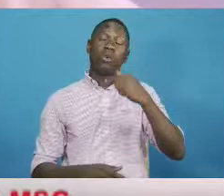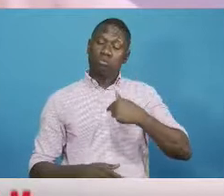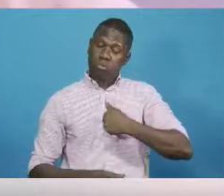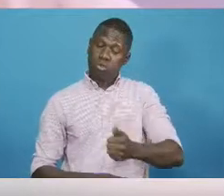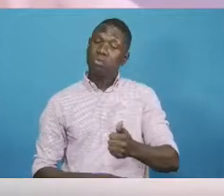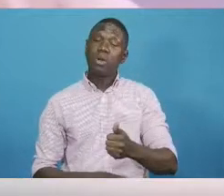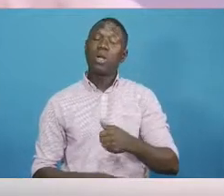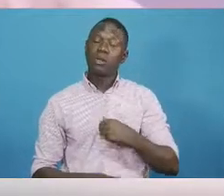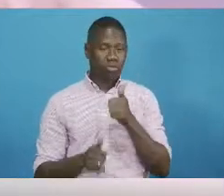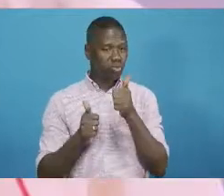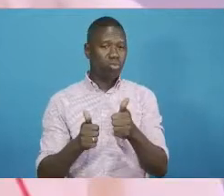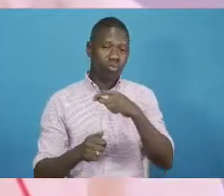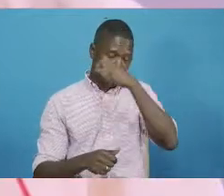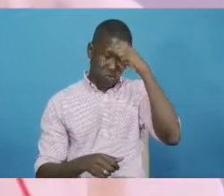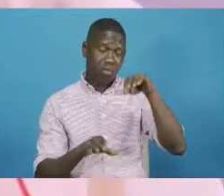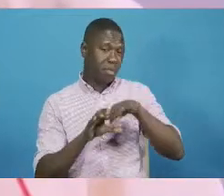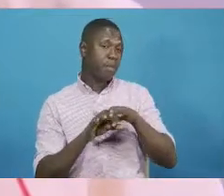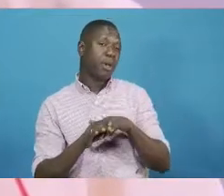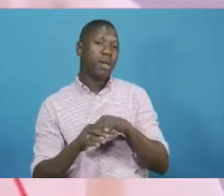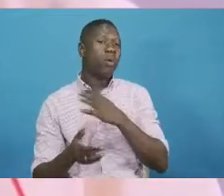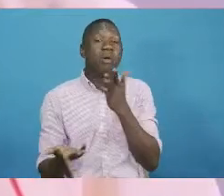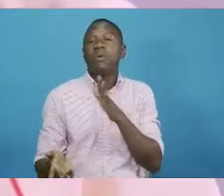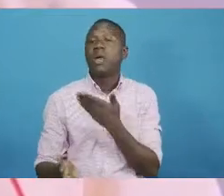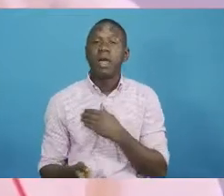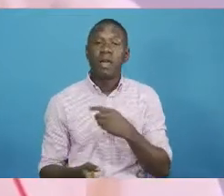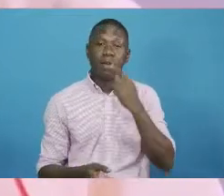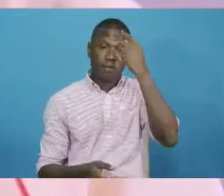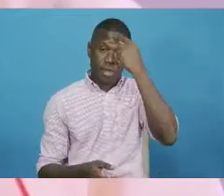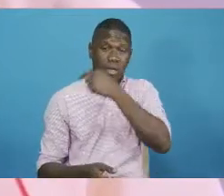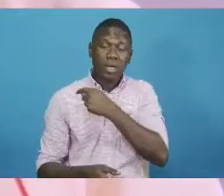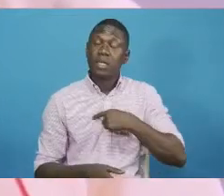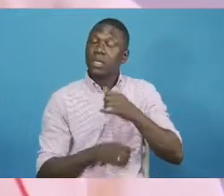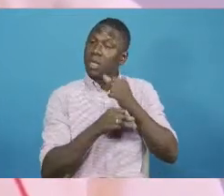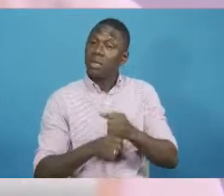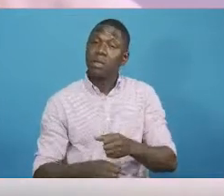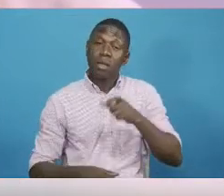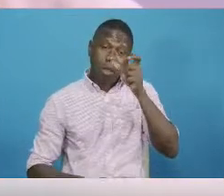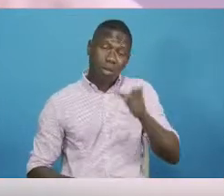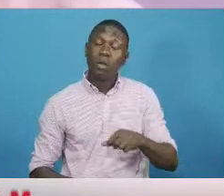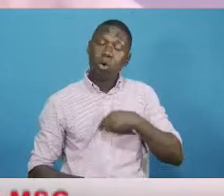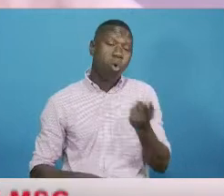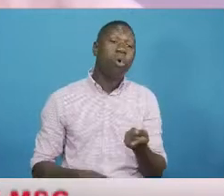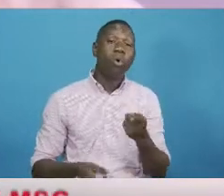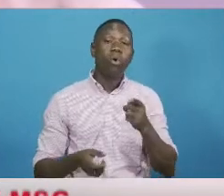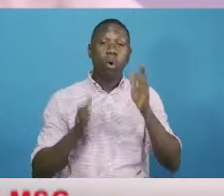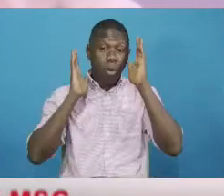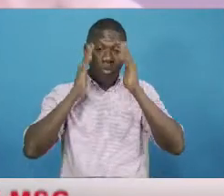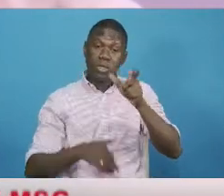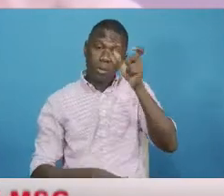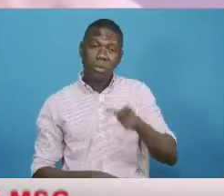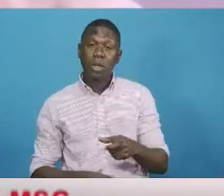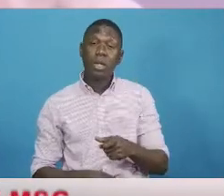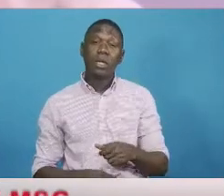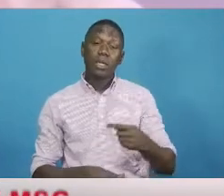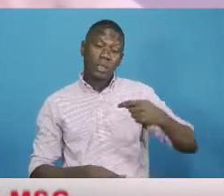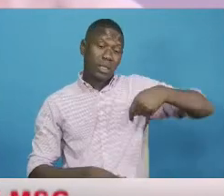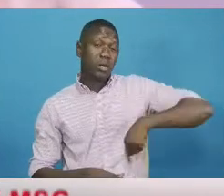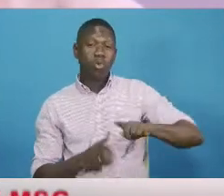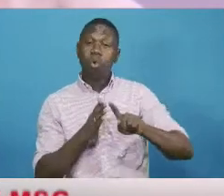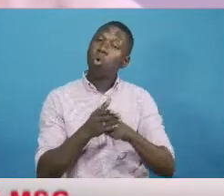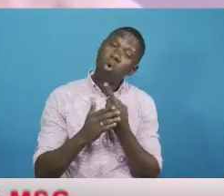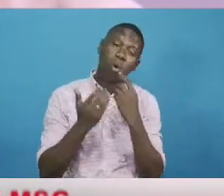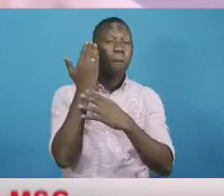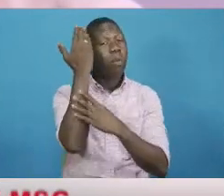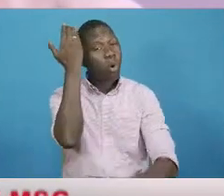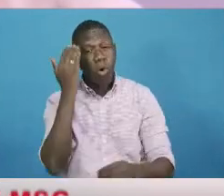lowly servants. Whether we are Christians or Muslims, rich or poor, weak or powerful, old